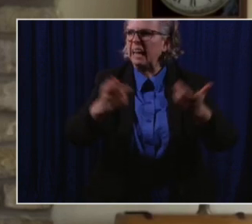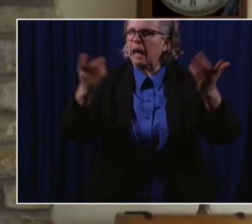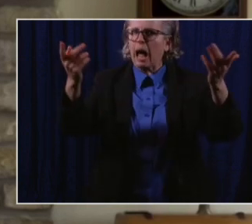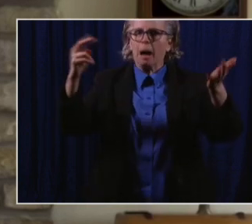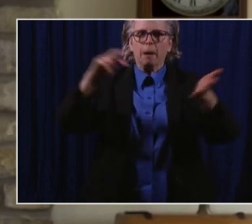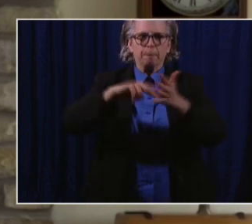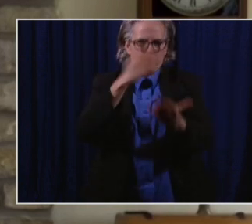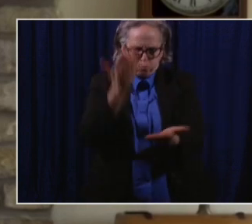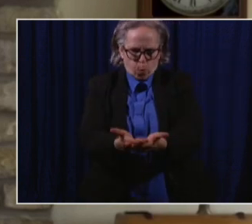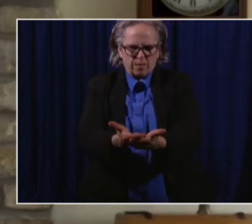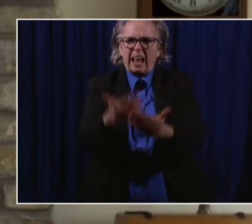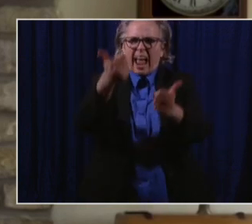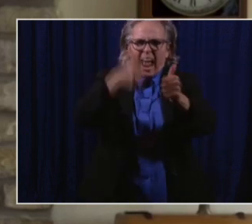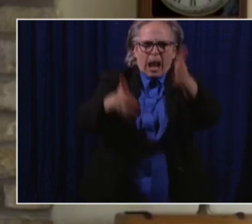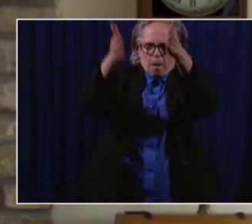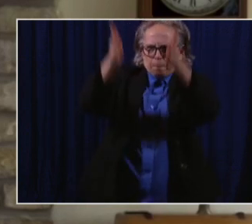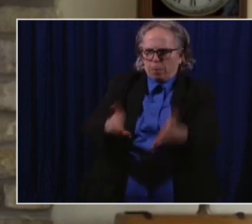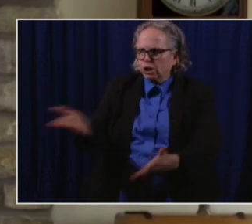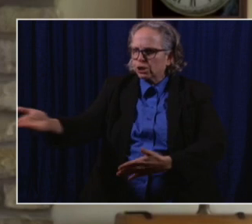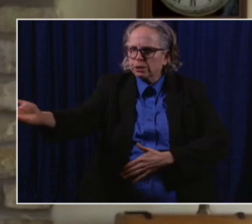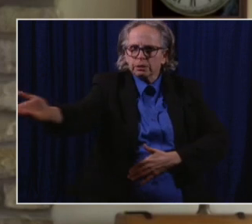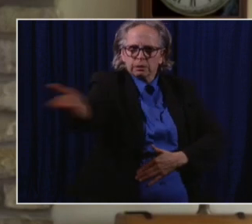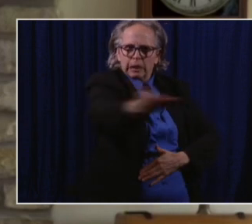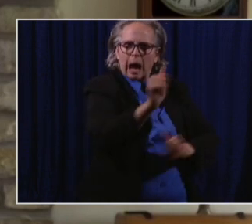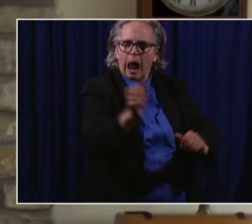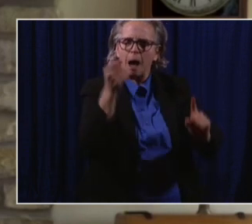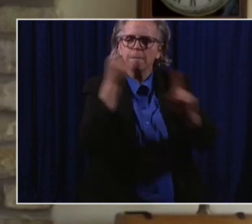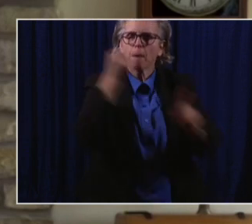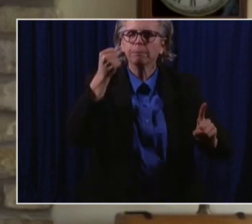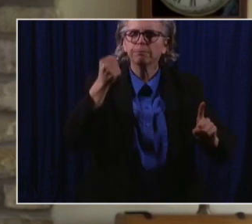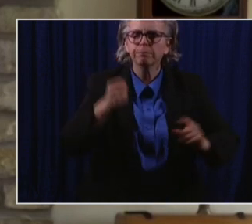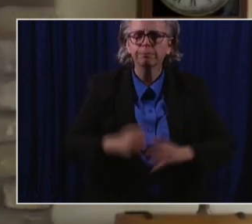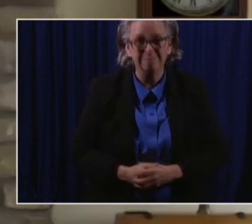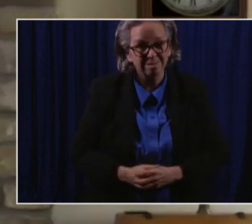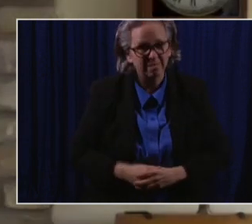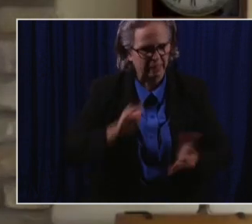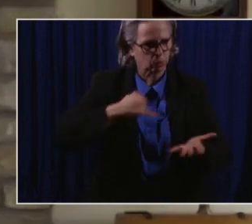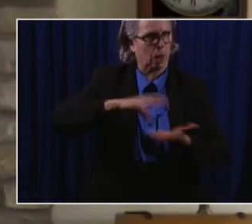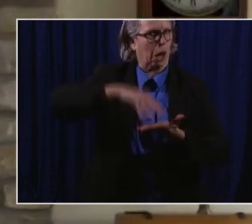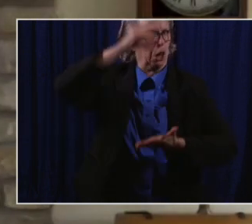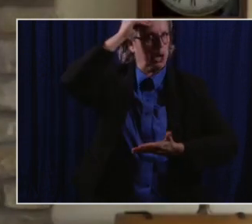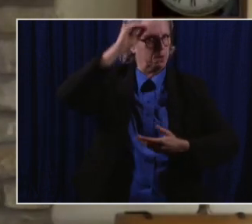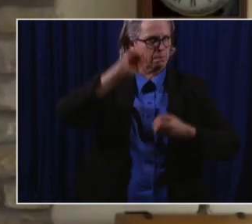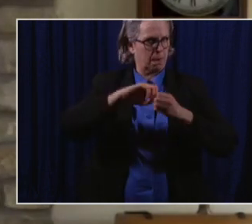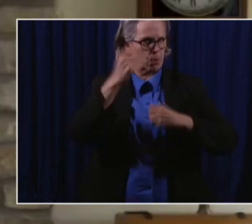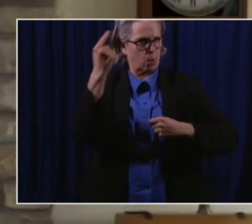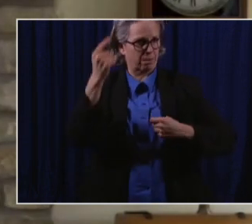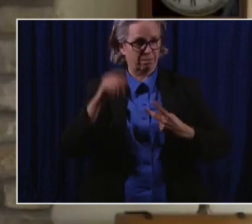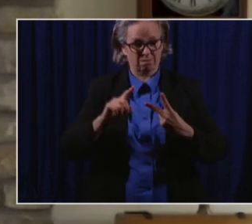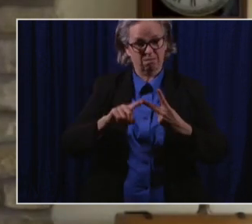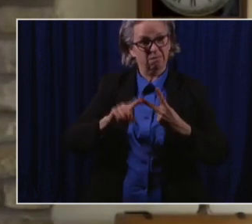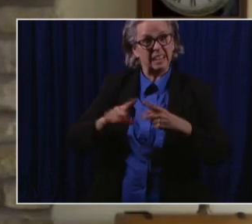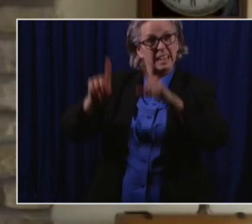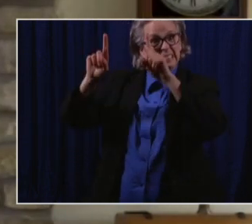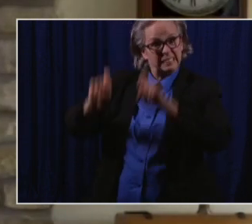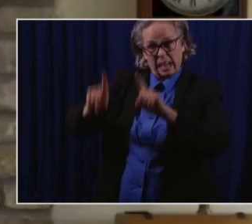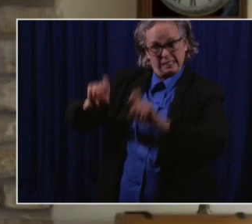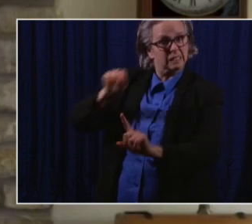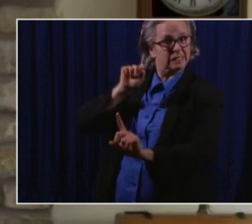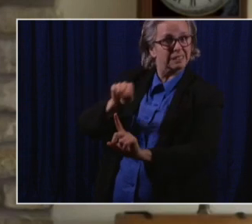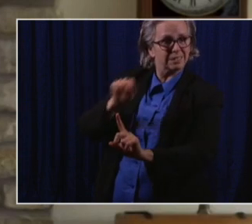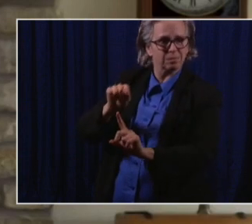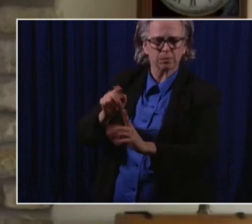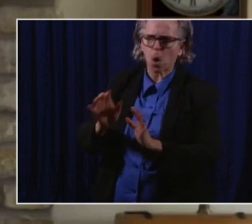immune. Second, while testing can be and is very